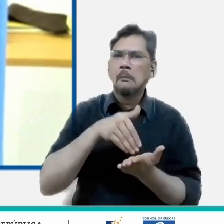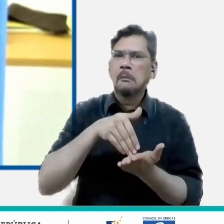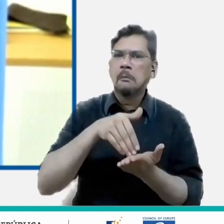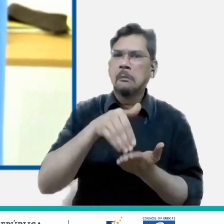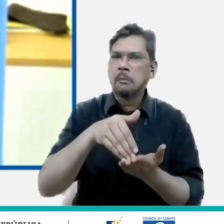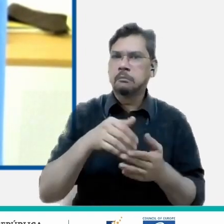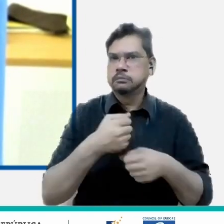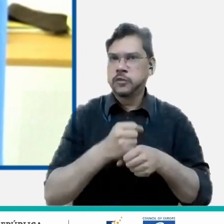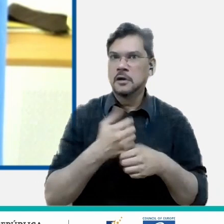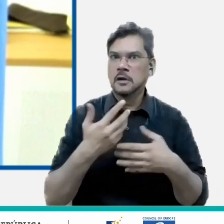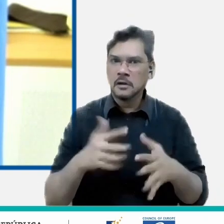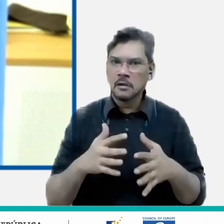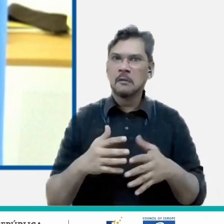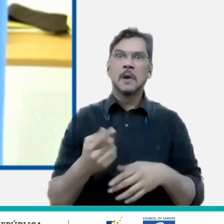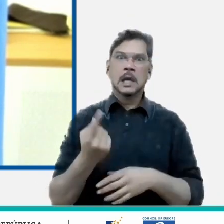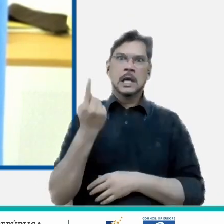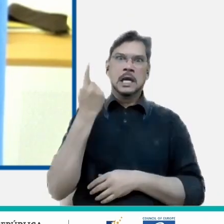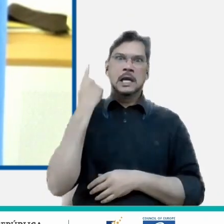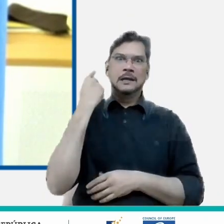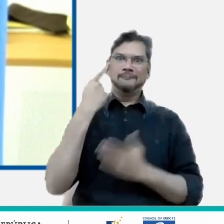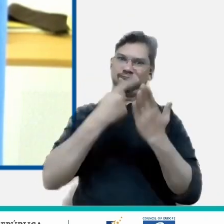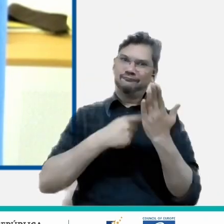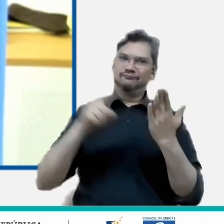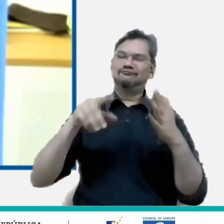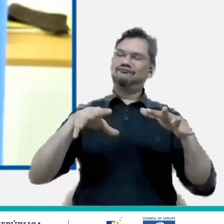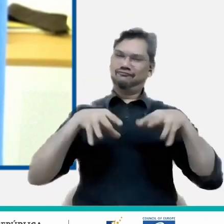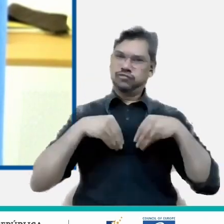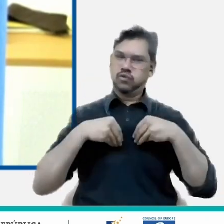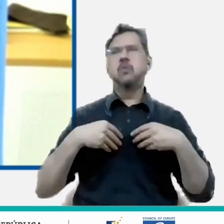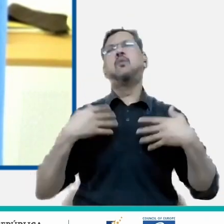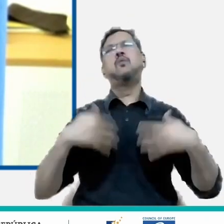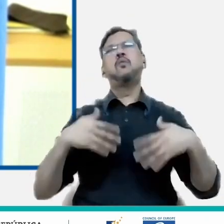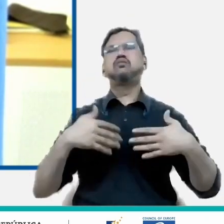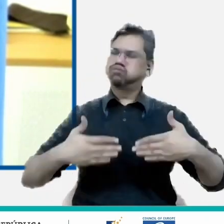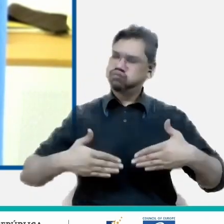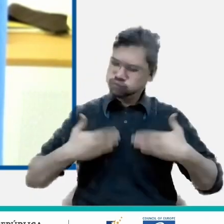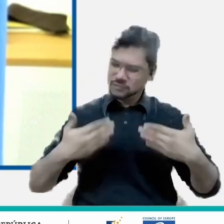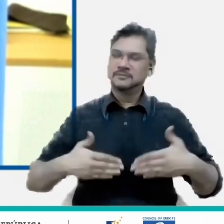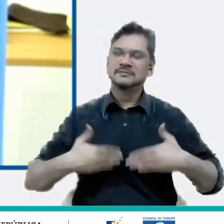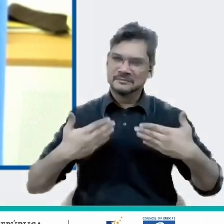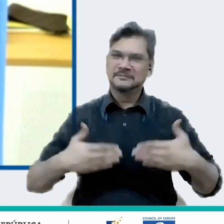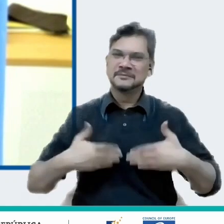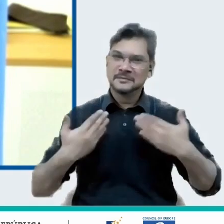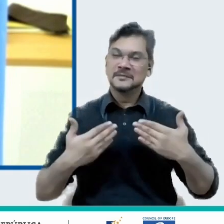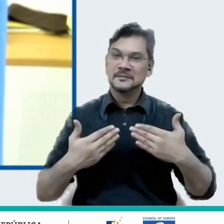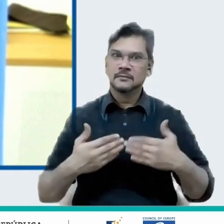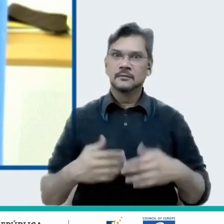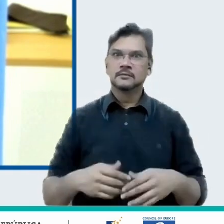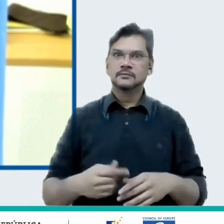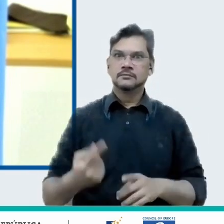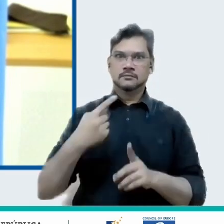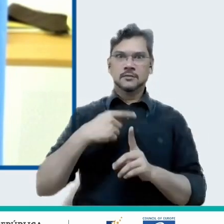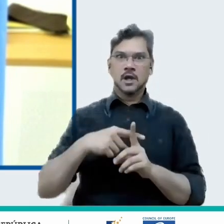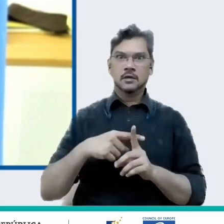was adopted, and I also am delighted to hear the presentation of the colleague from